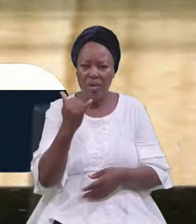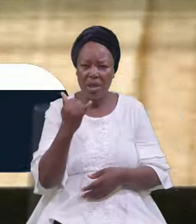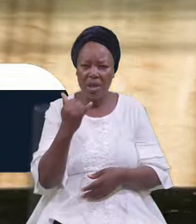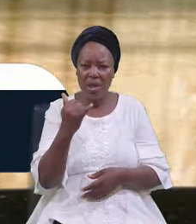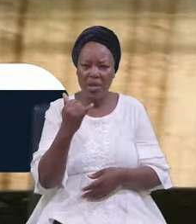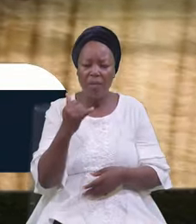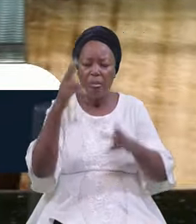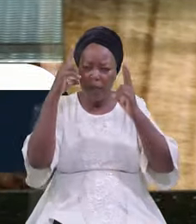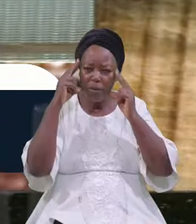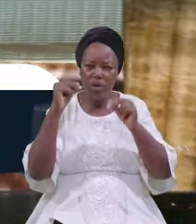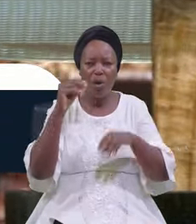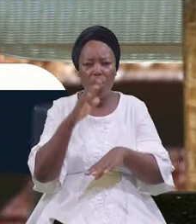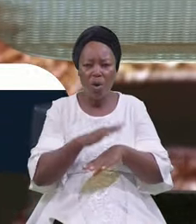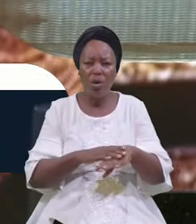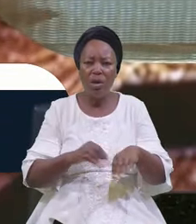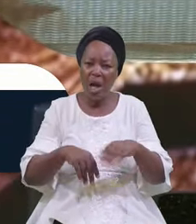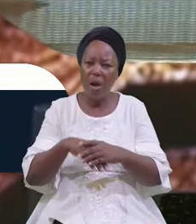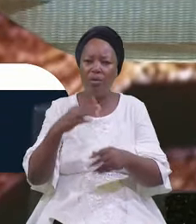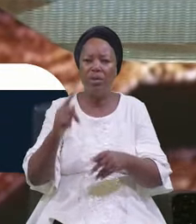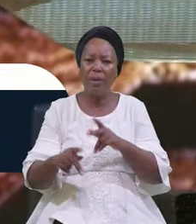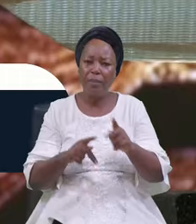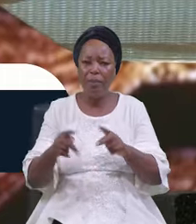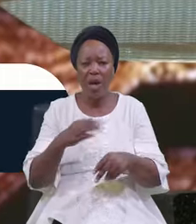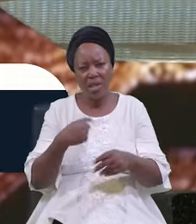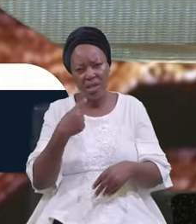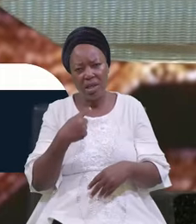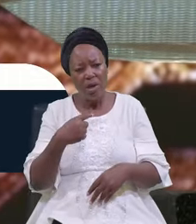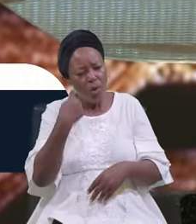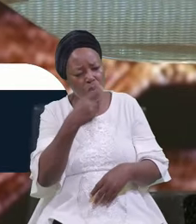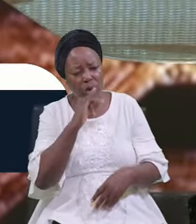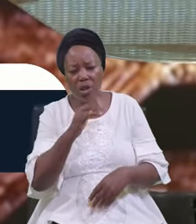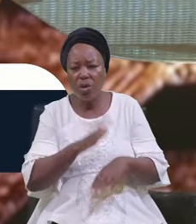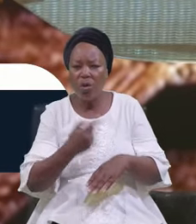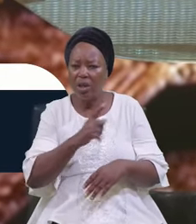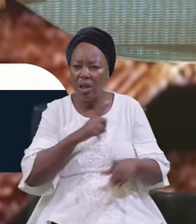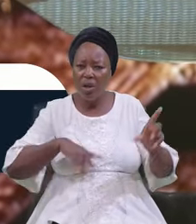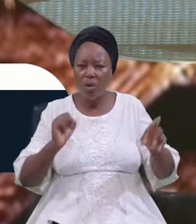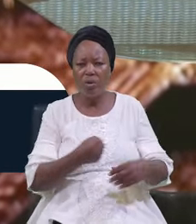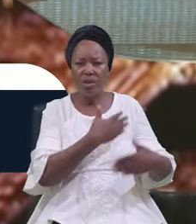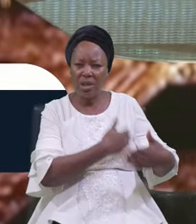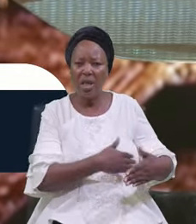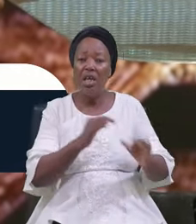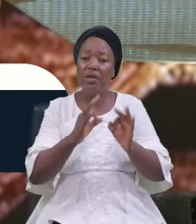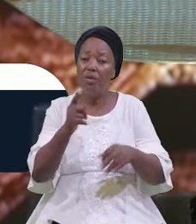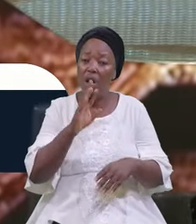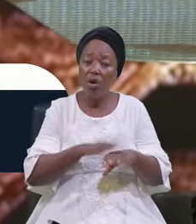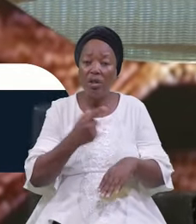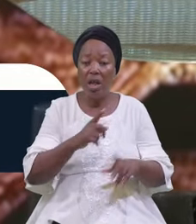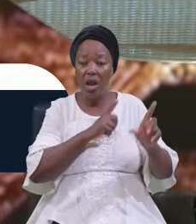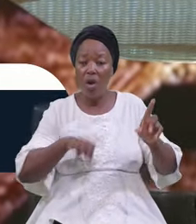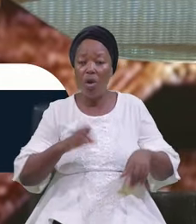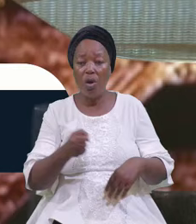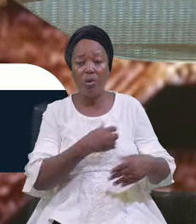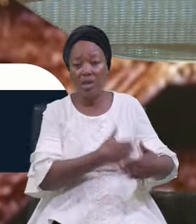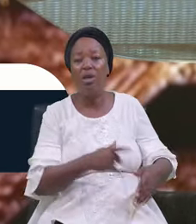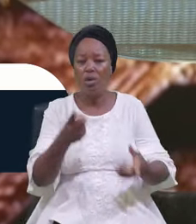Moses called out the people and said, who is on the Lord's side? If you're on the Lord's side, you'll